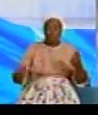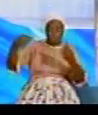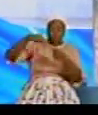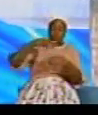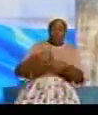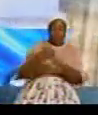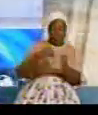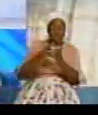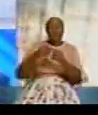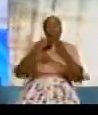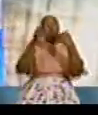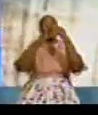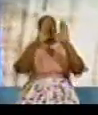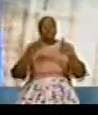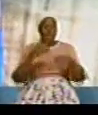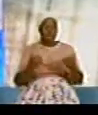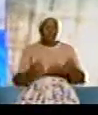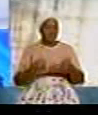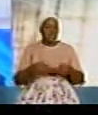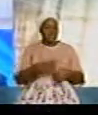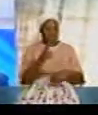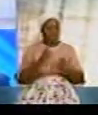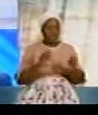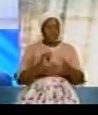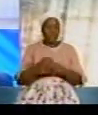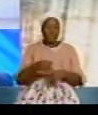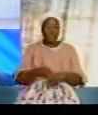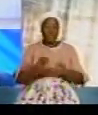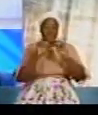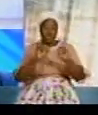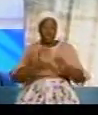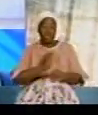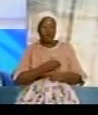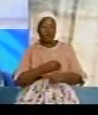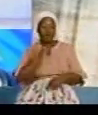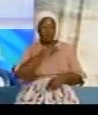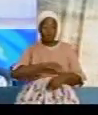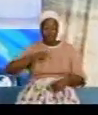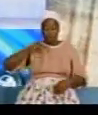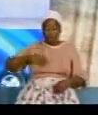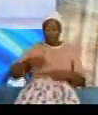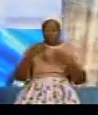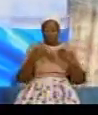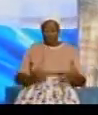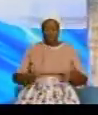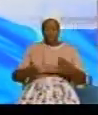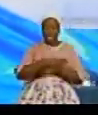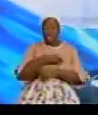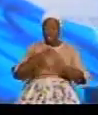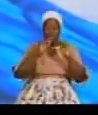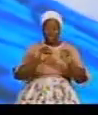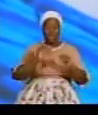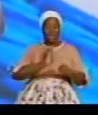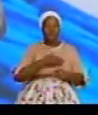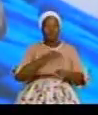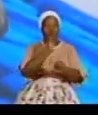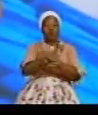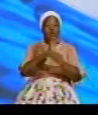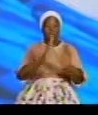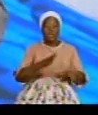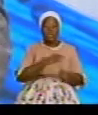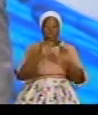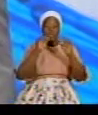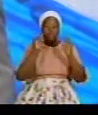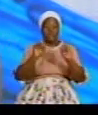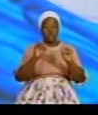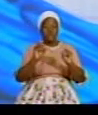there are people who teach our members today, and they teach our workers, and they teach our